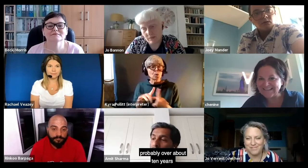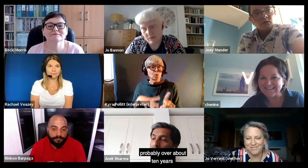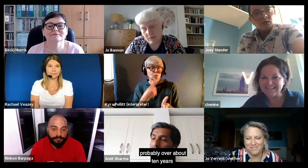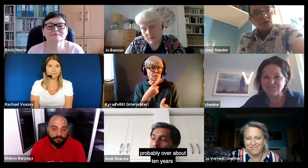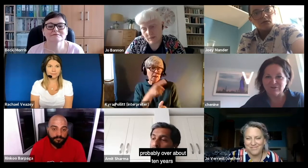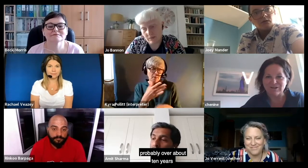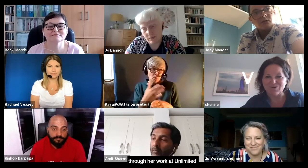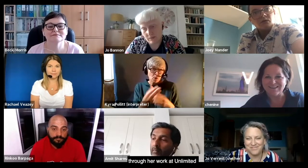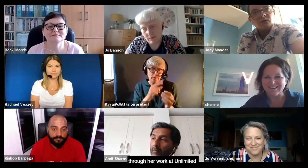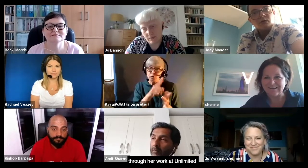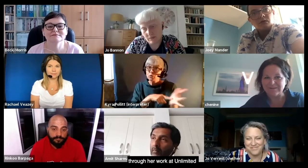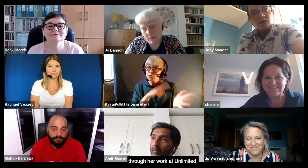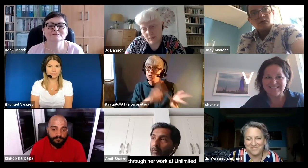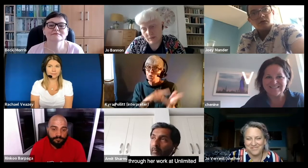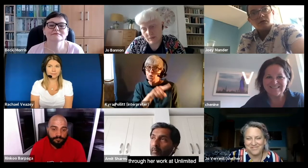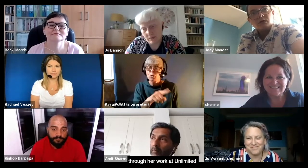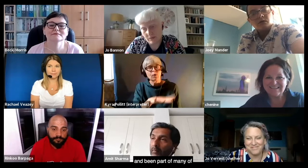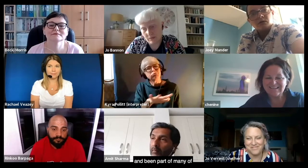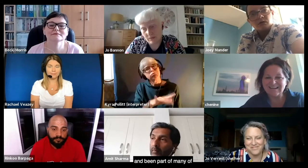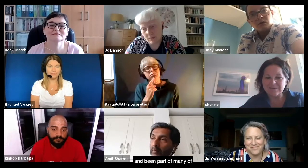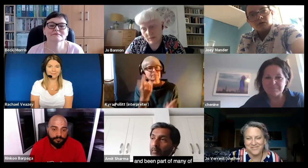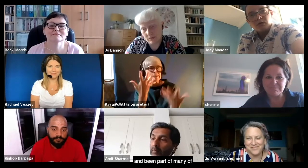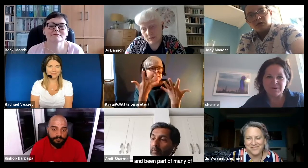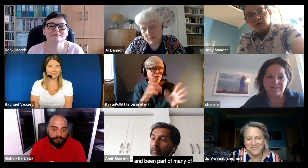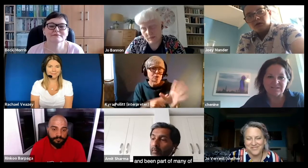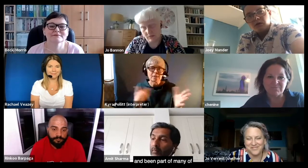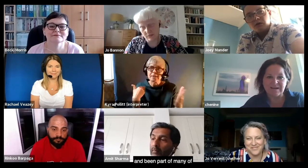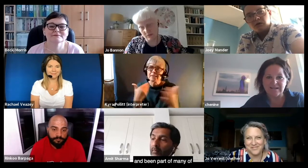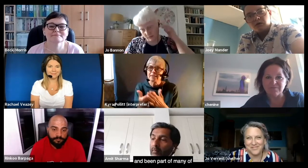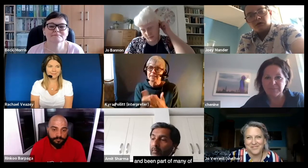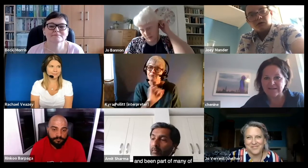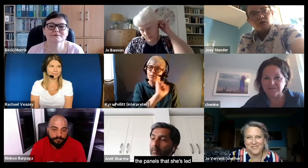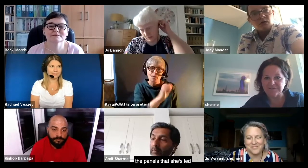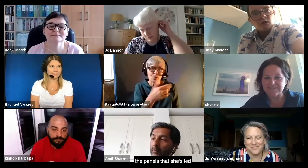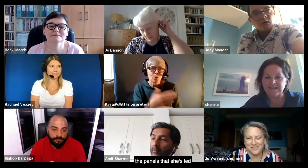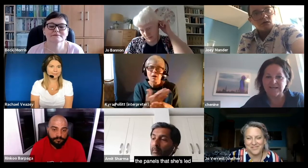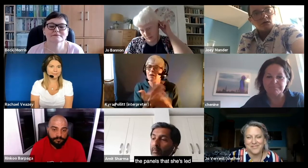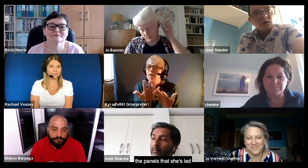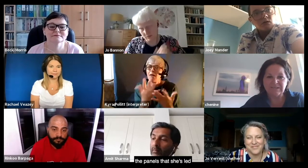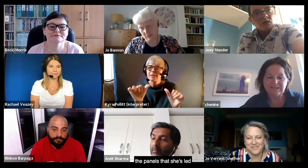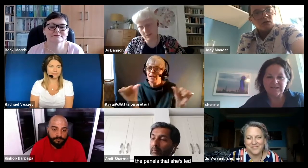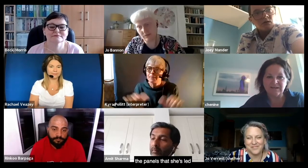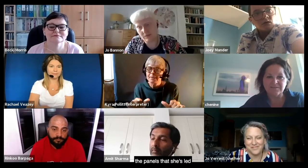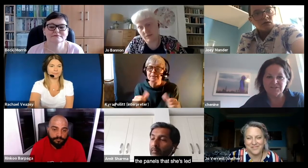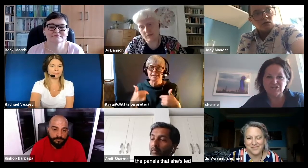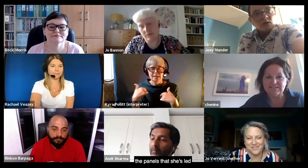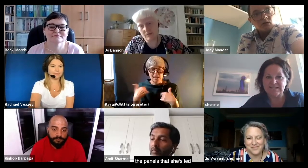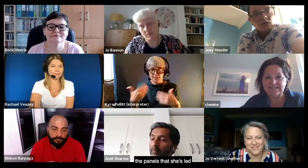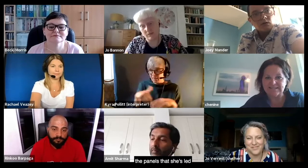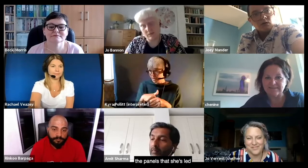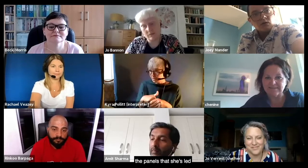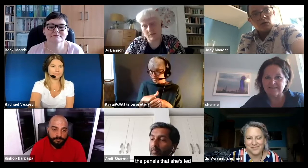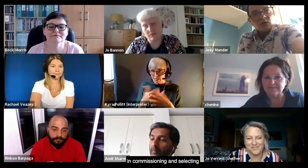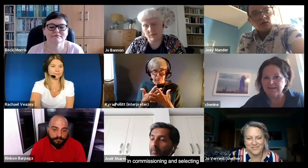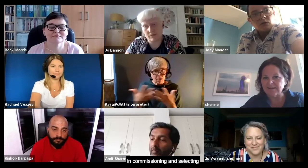10 years through her work at Unlimited, and been part of many of the panels that she's